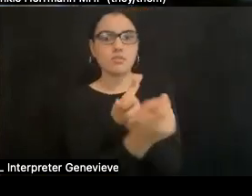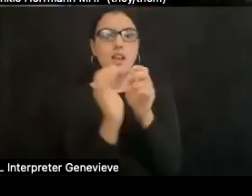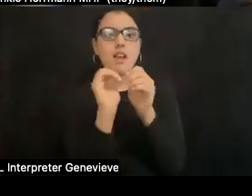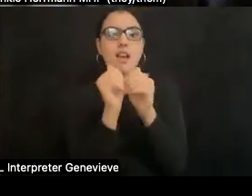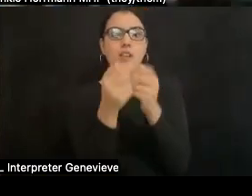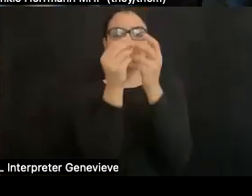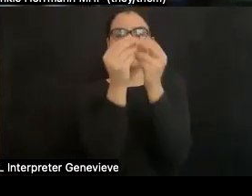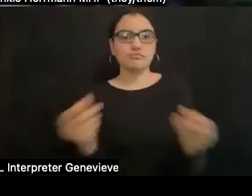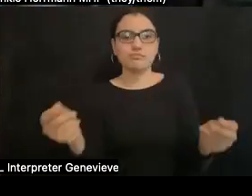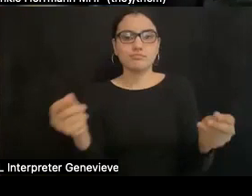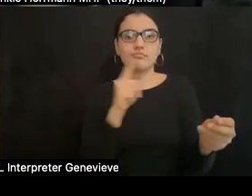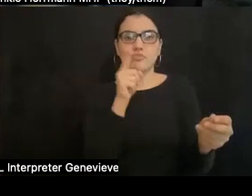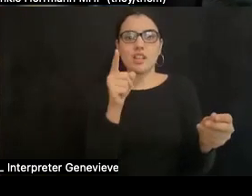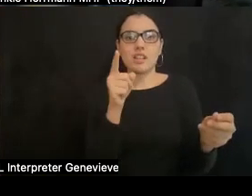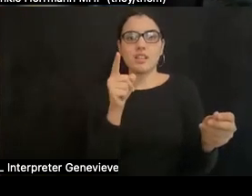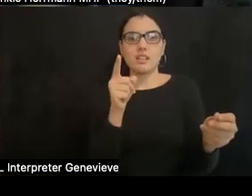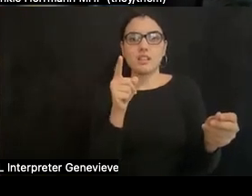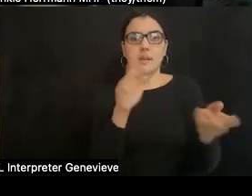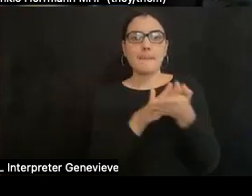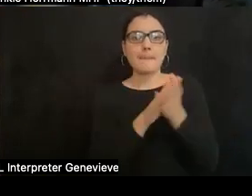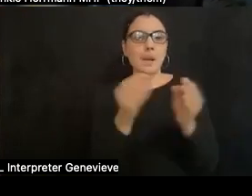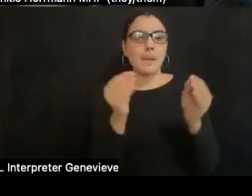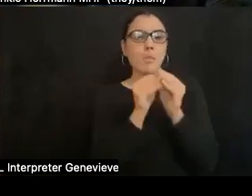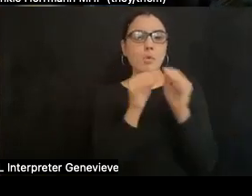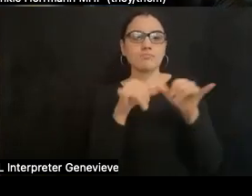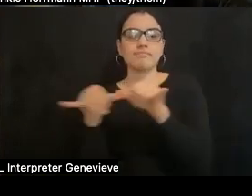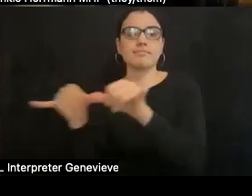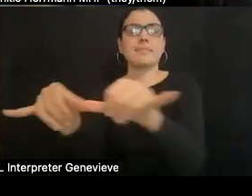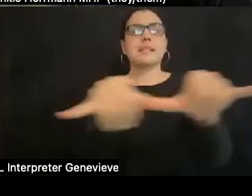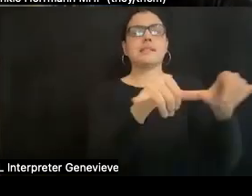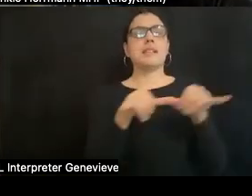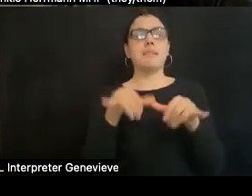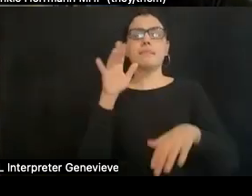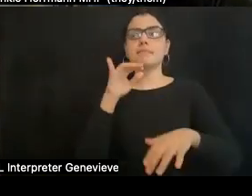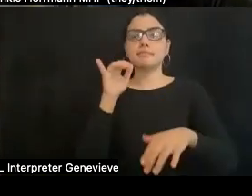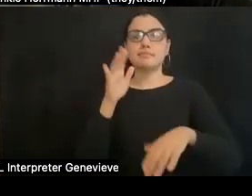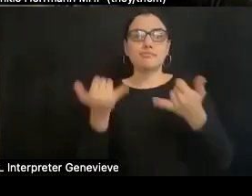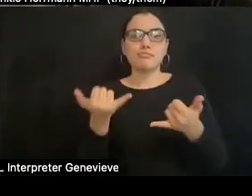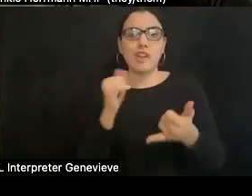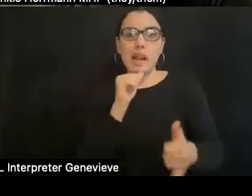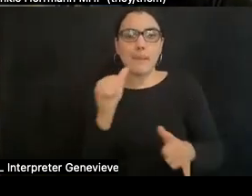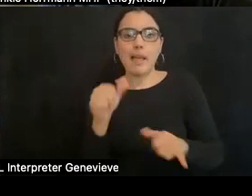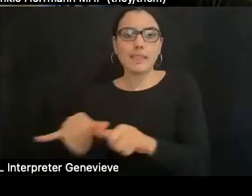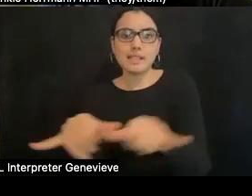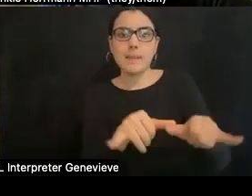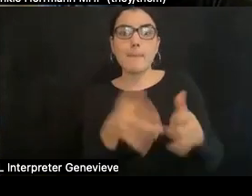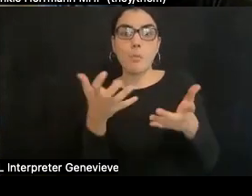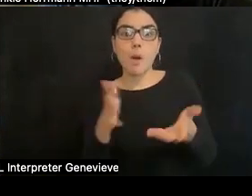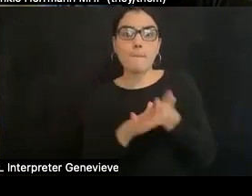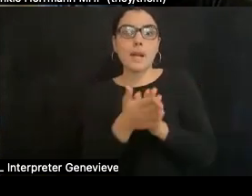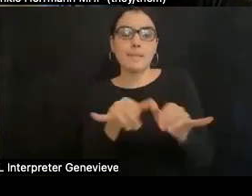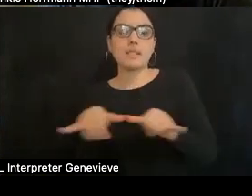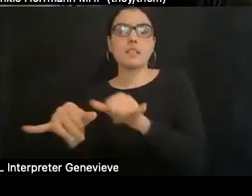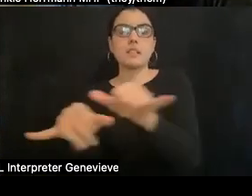disseminated down and have it be of more of an even playing field than it is currently. So we really are very specifically working